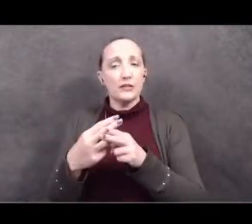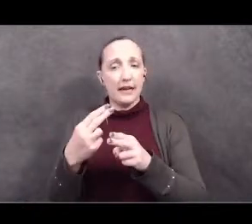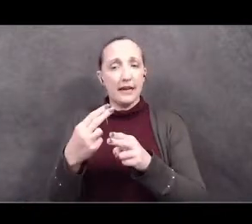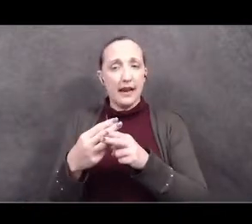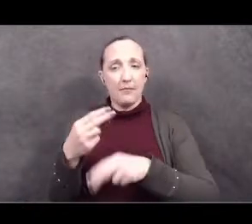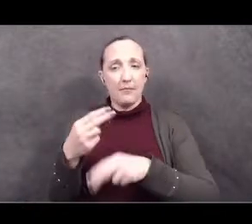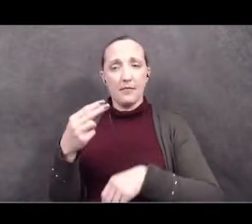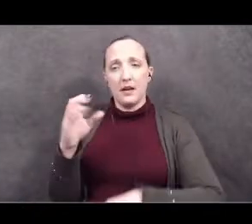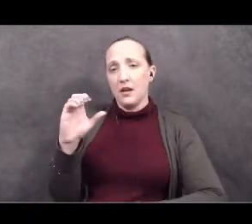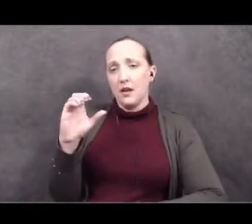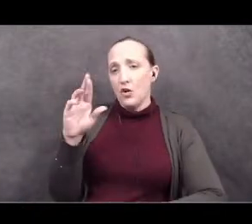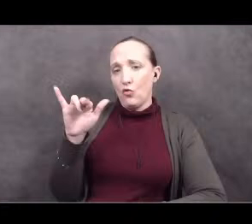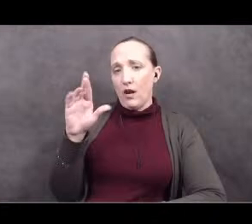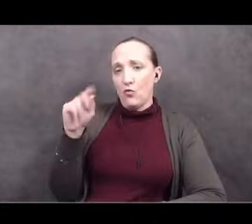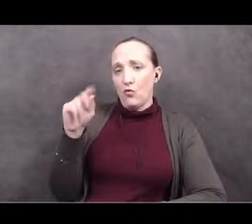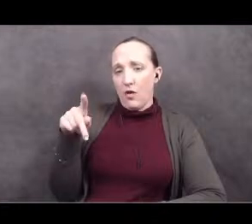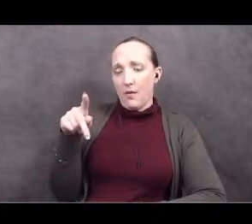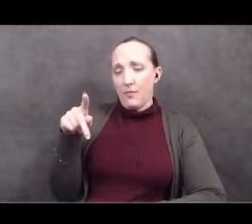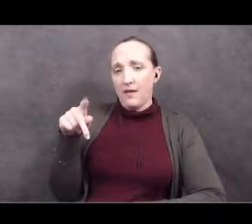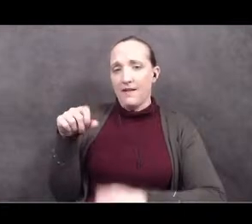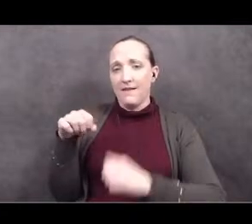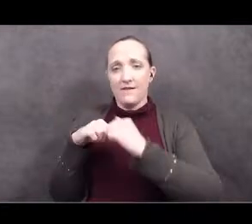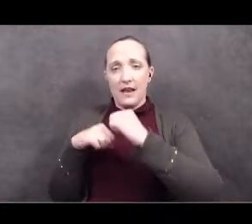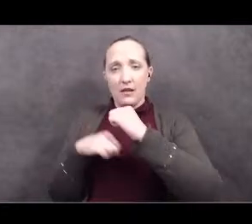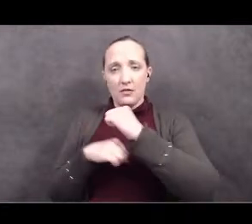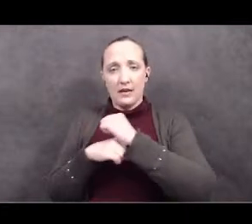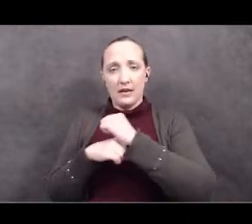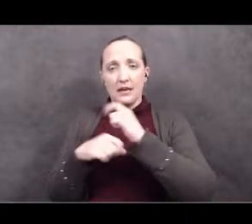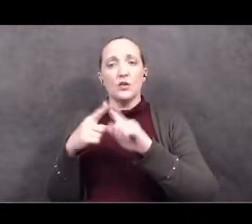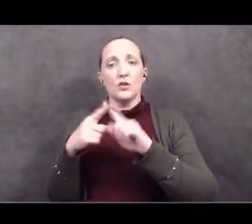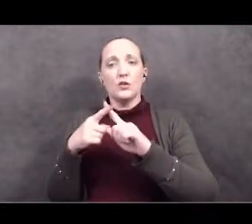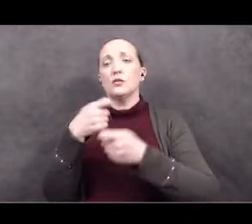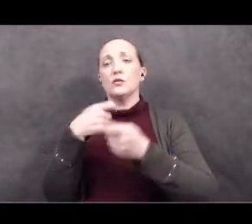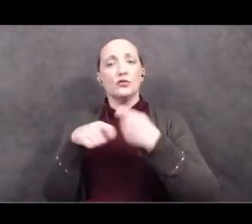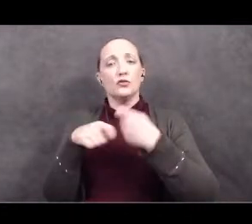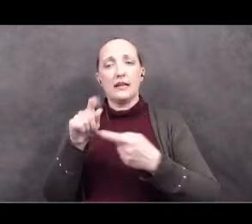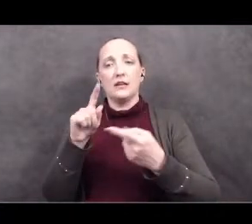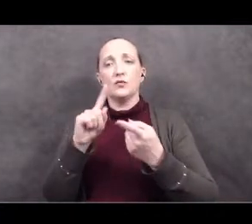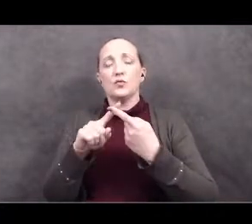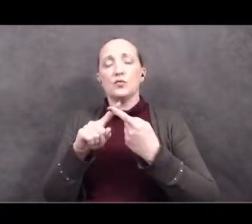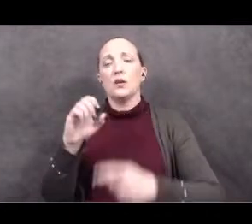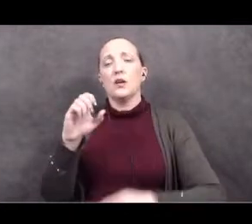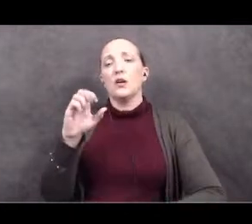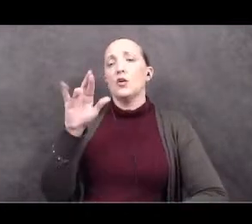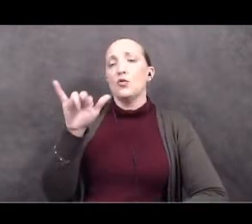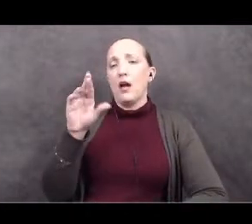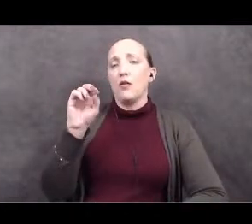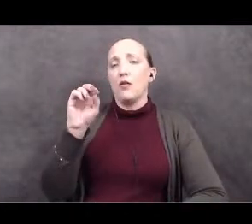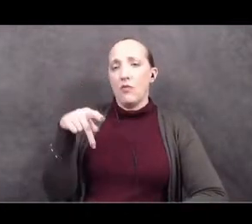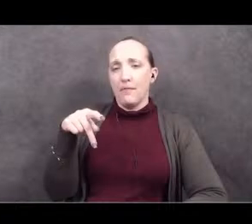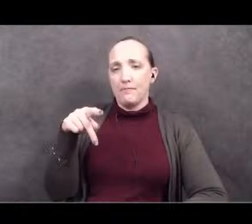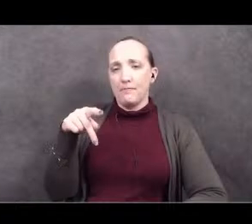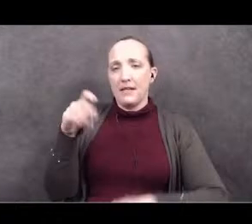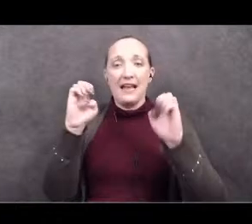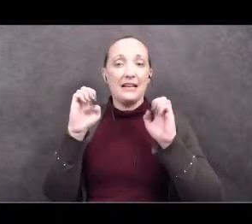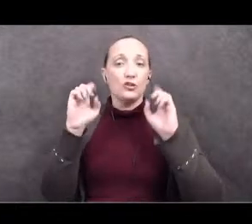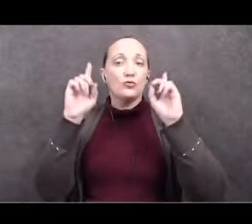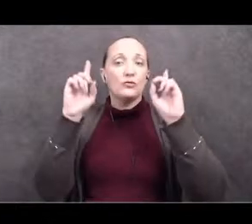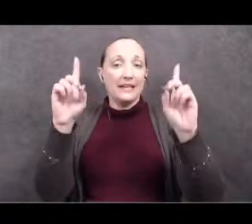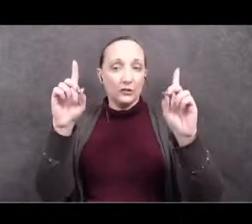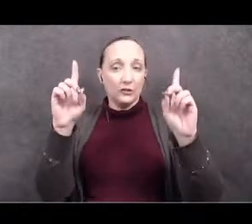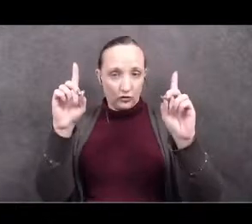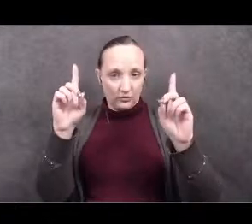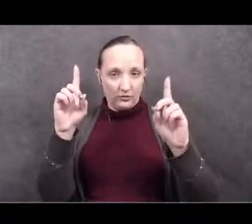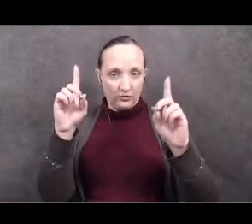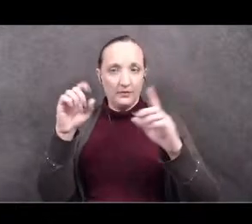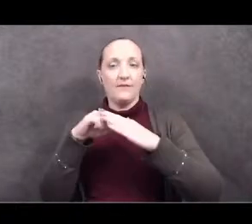uh Foundation to the cryrop Educational Foundation which uh uh aligns